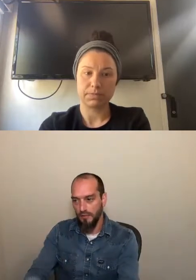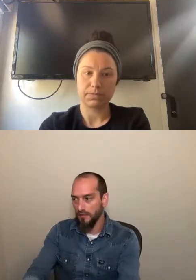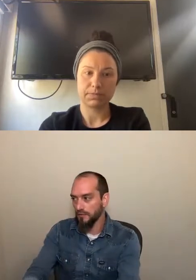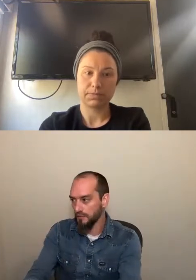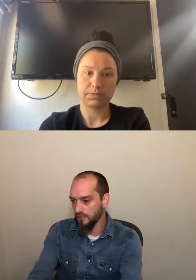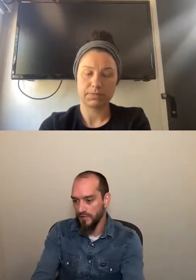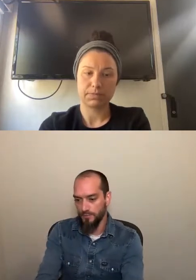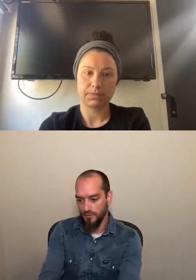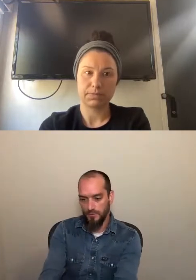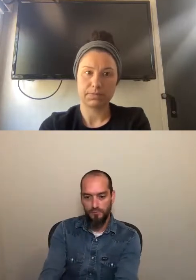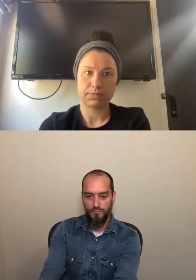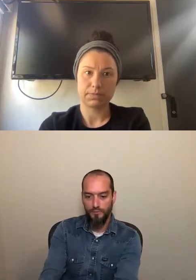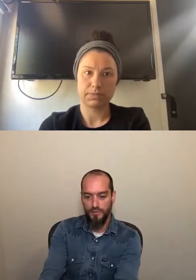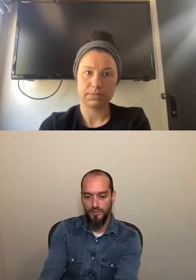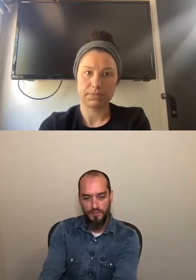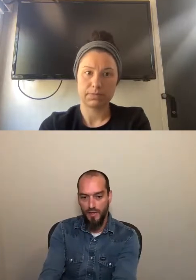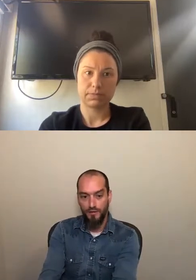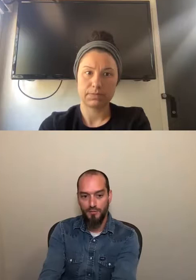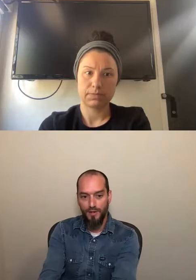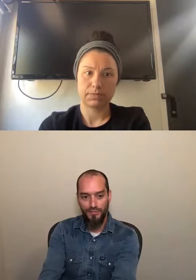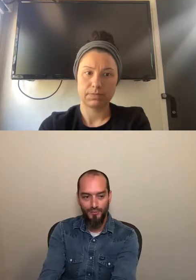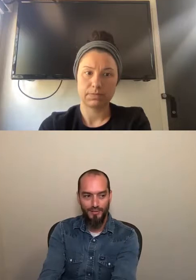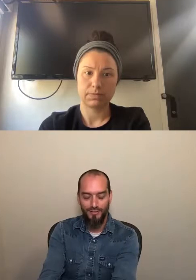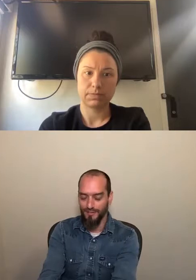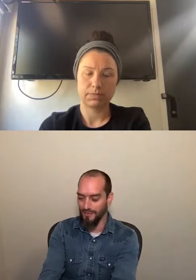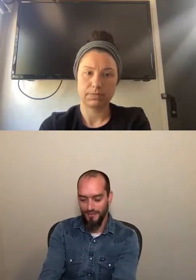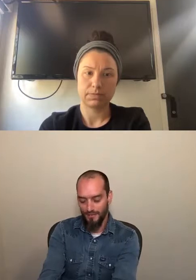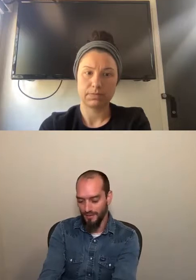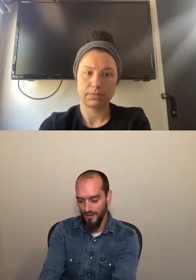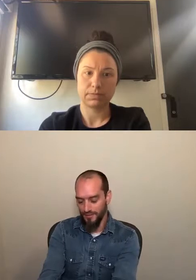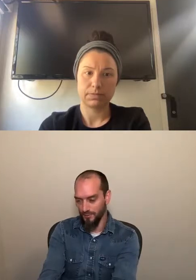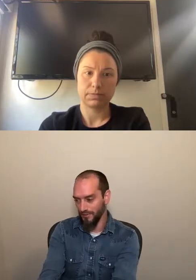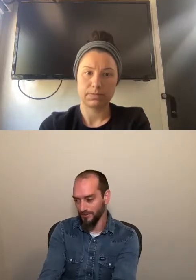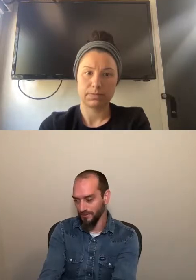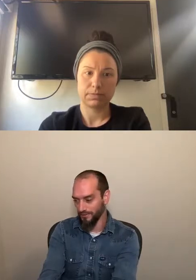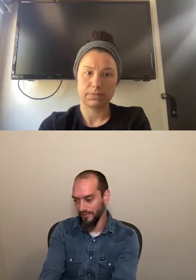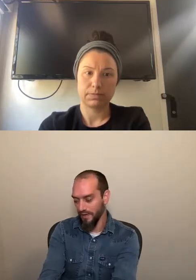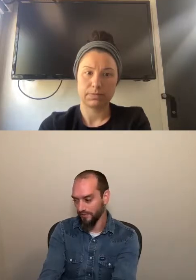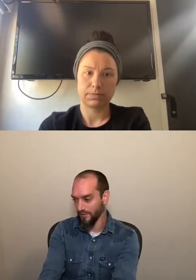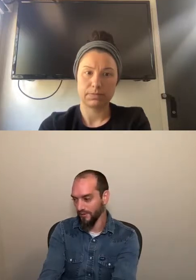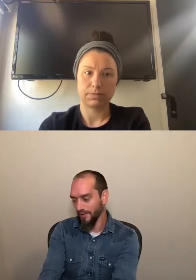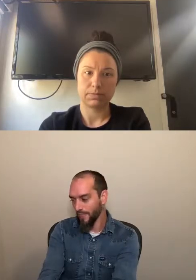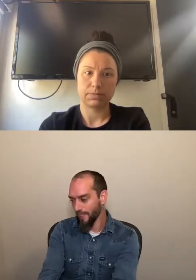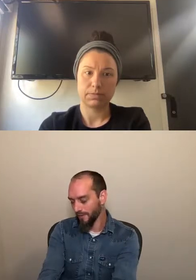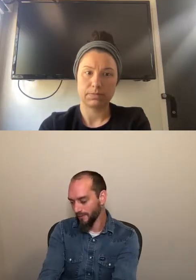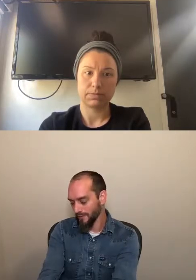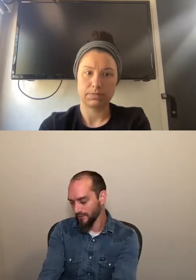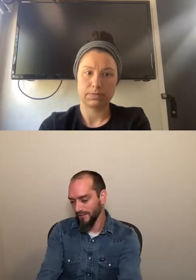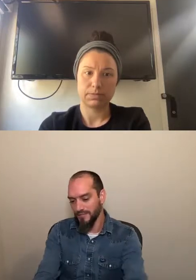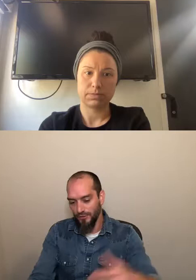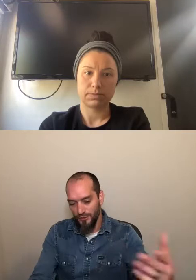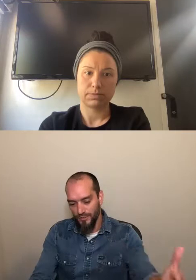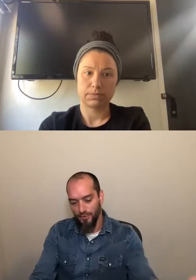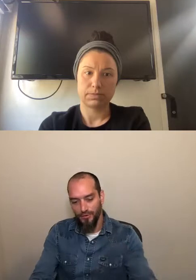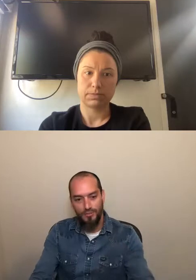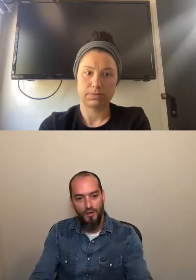And sometimes, you know, people get upset, especially when, God, this one blows up a lot though. So let's